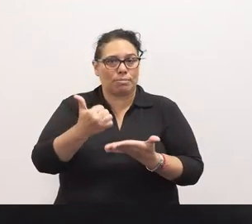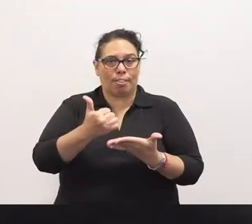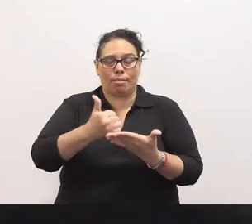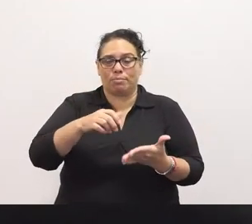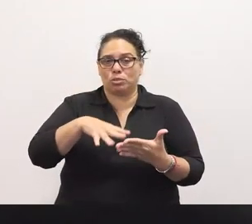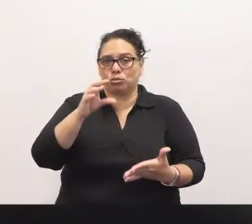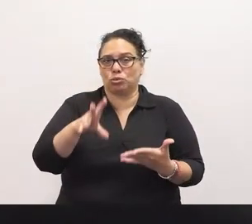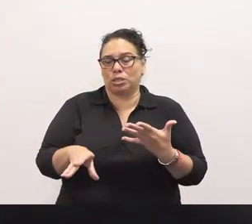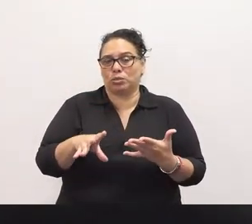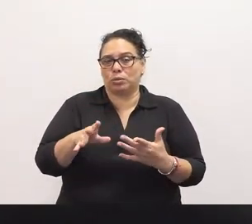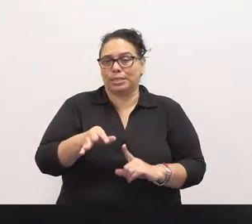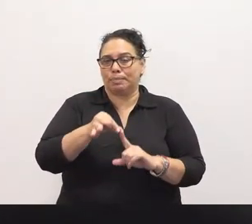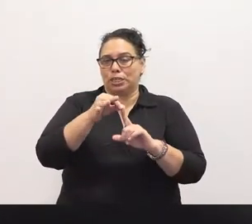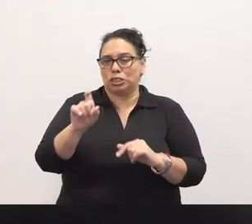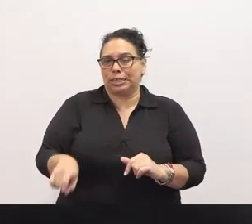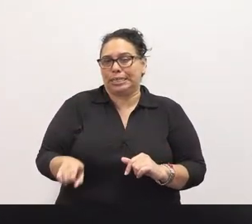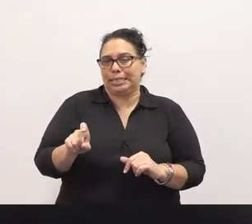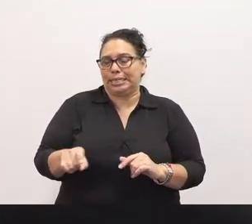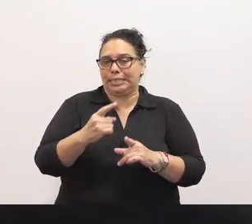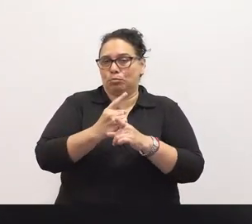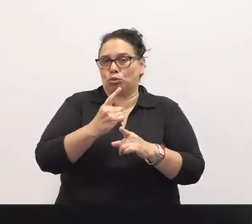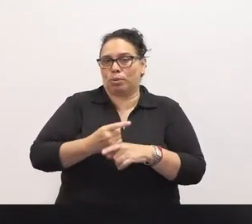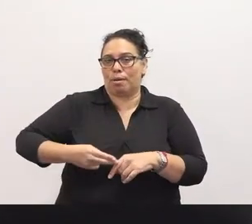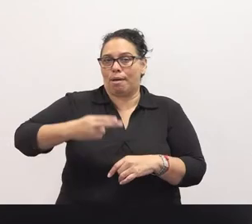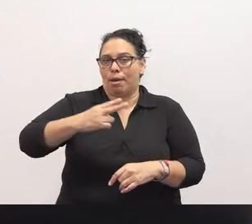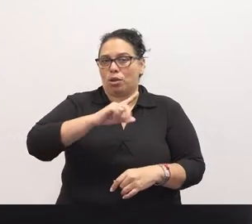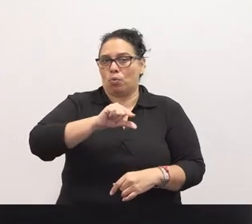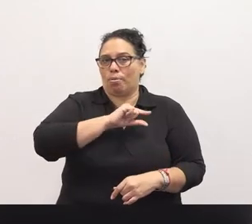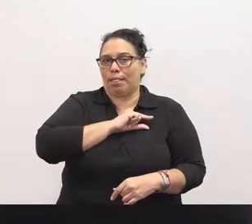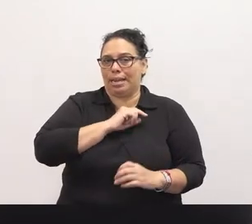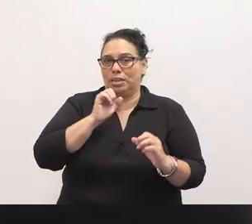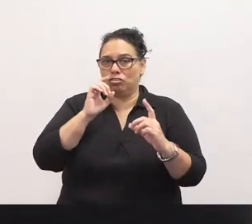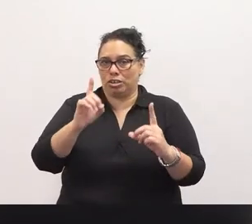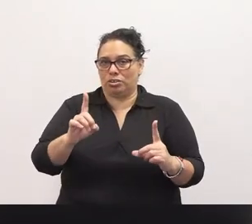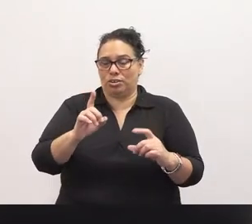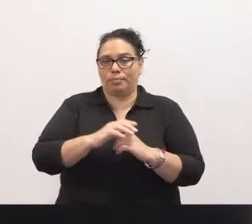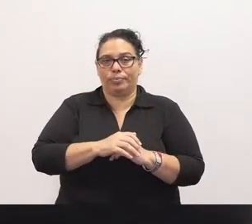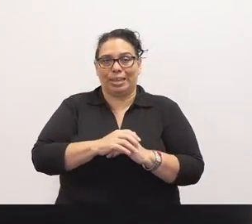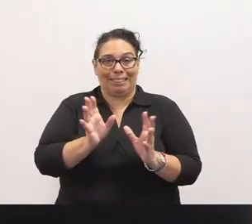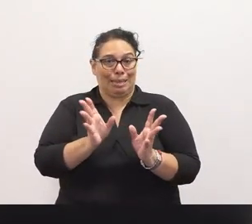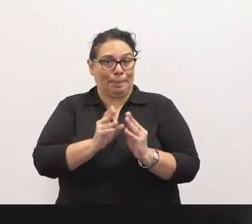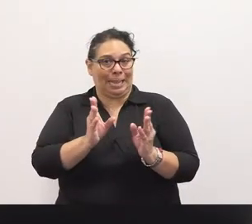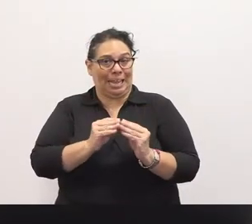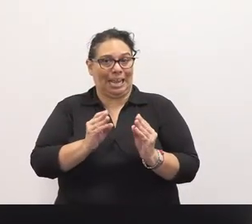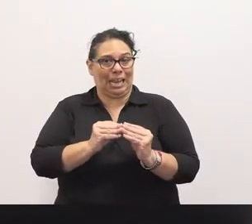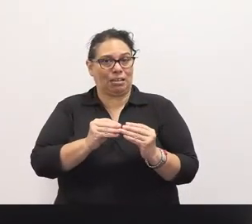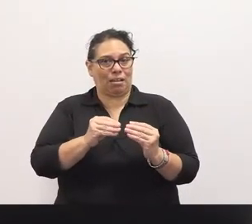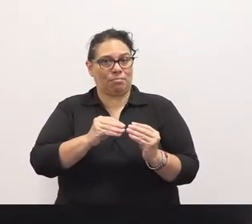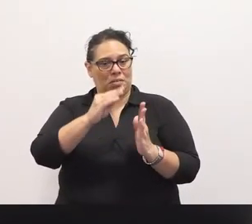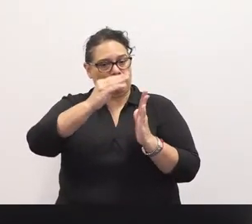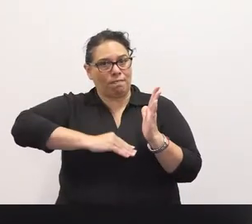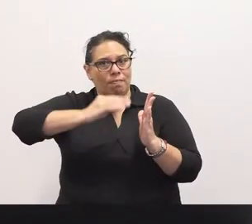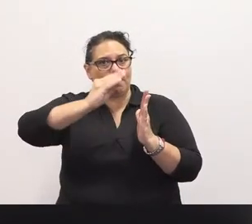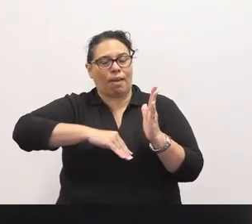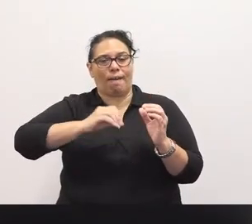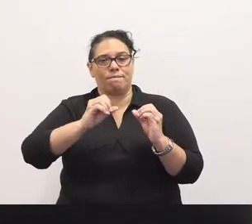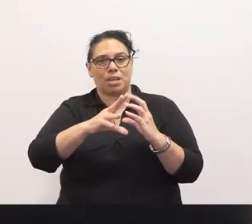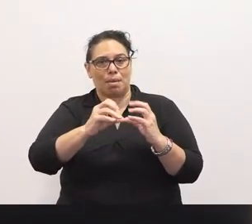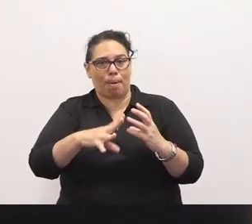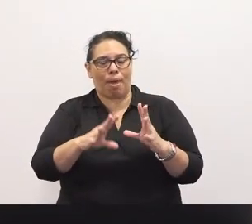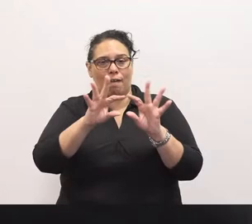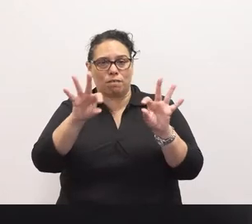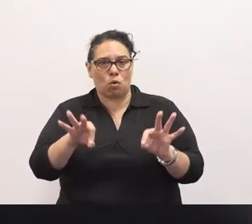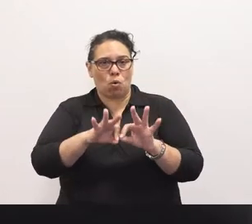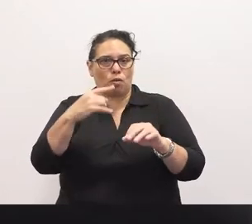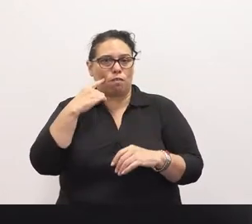students with exceptional needs to obtain an appropriate, high-quality education. At this meeting, I filled out a feedback form for CAC after seeing